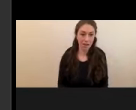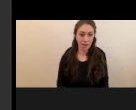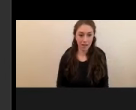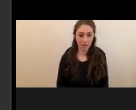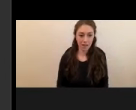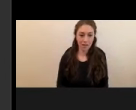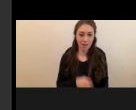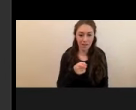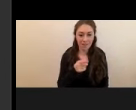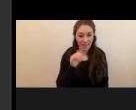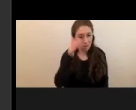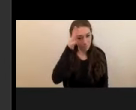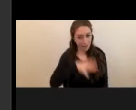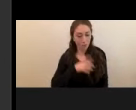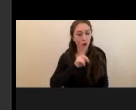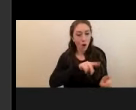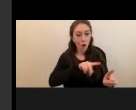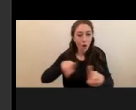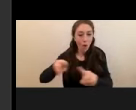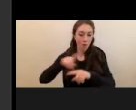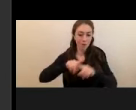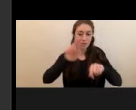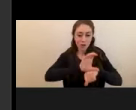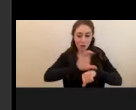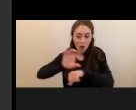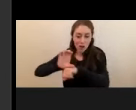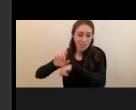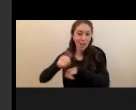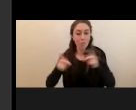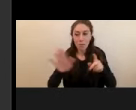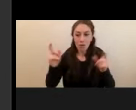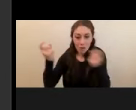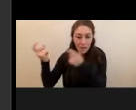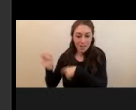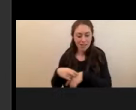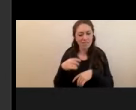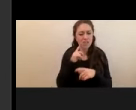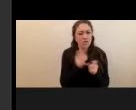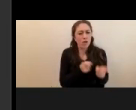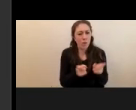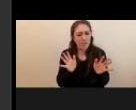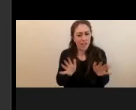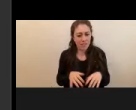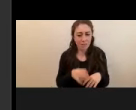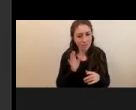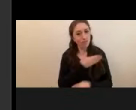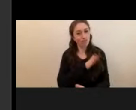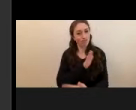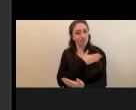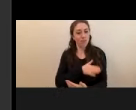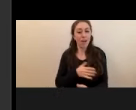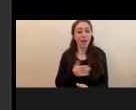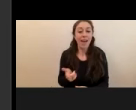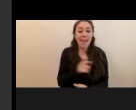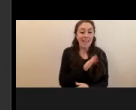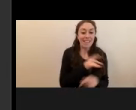and sing to other churches and other folks' anniversaries and just a donation kind of thing. But then when he would have his anniversary, it